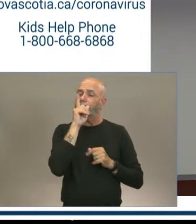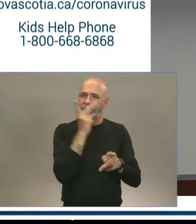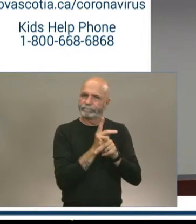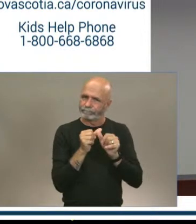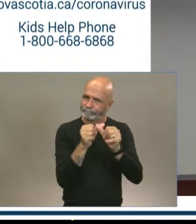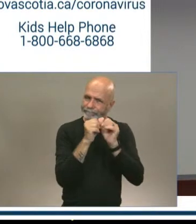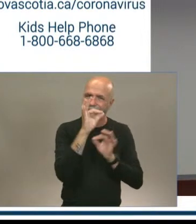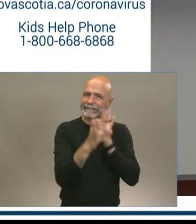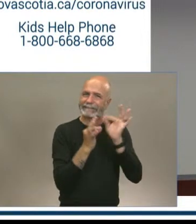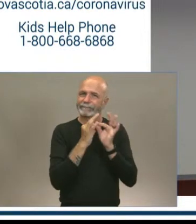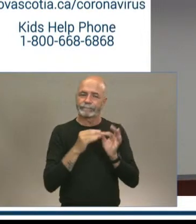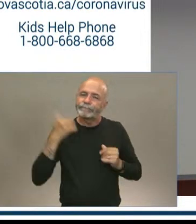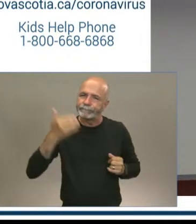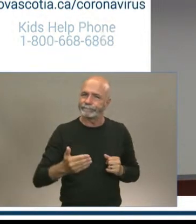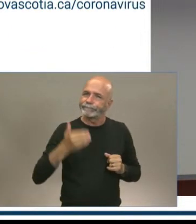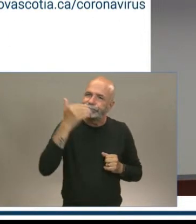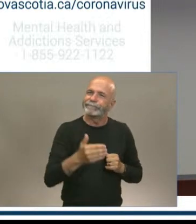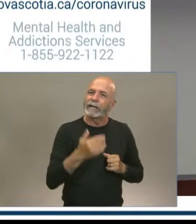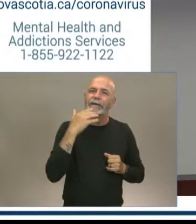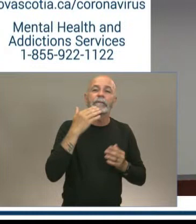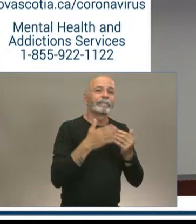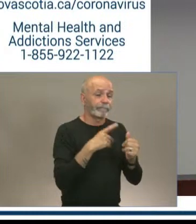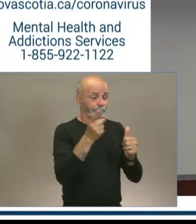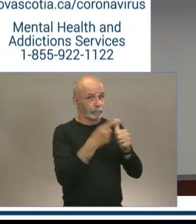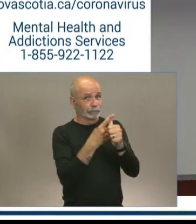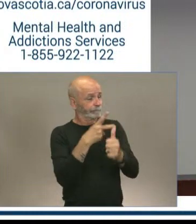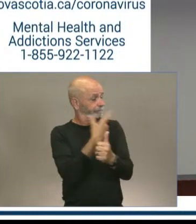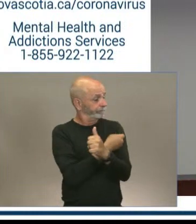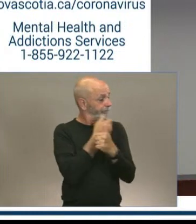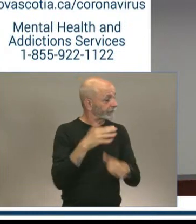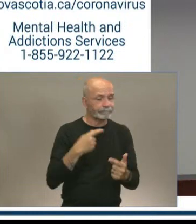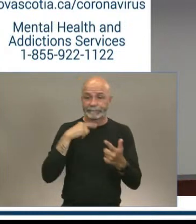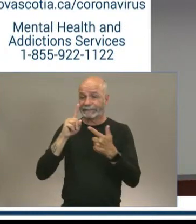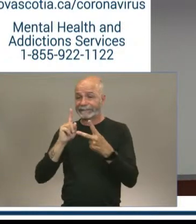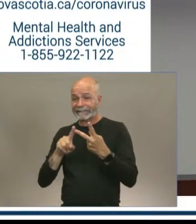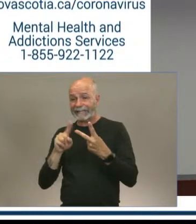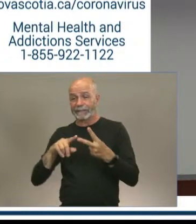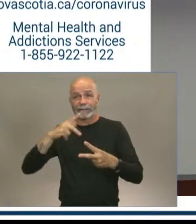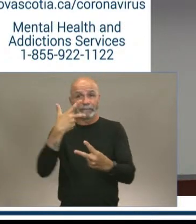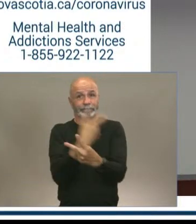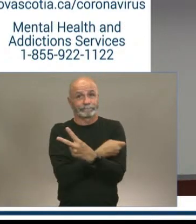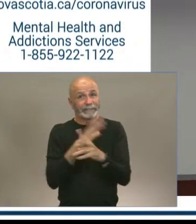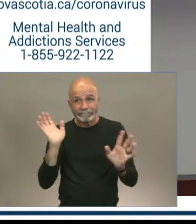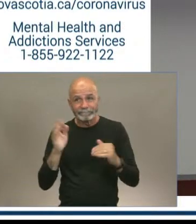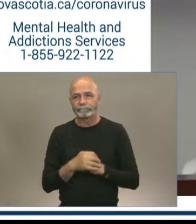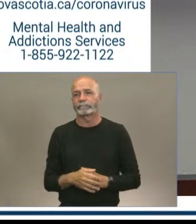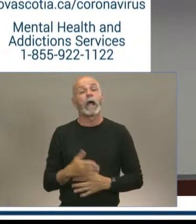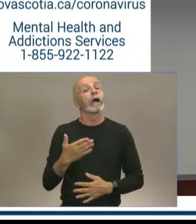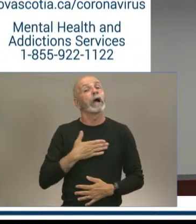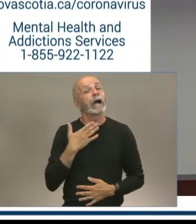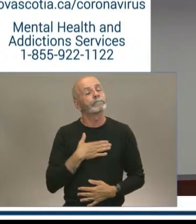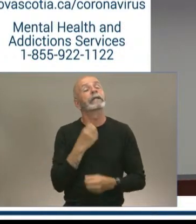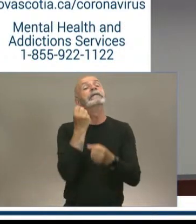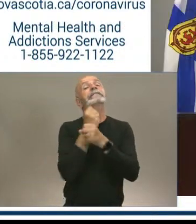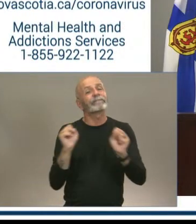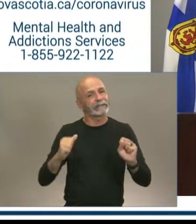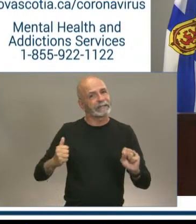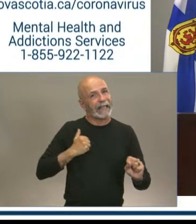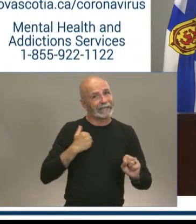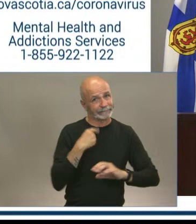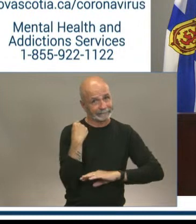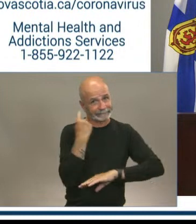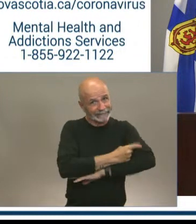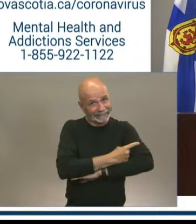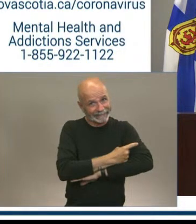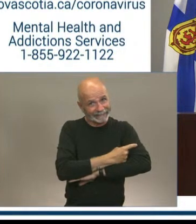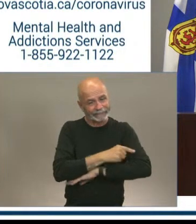both doses of vaccine. And I wish everybody a happy and safe Canada Day weekend. Thank you. We will